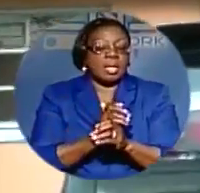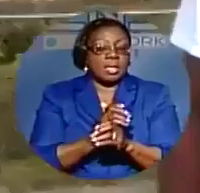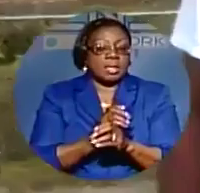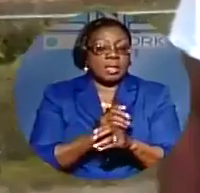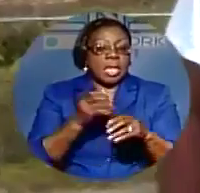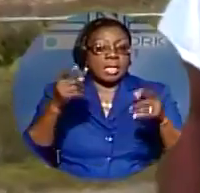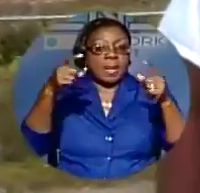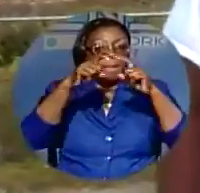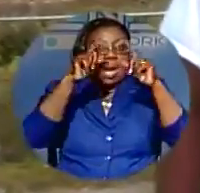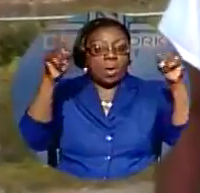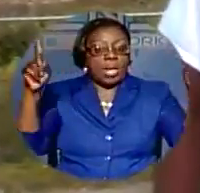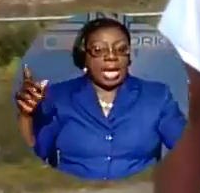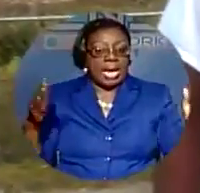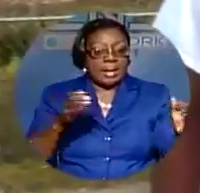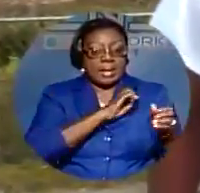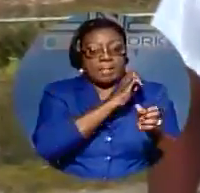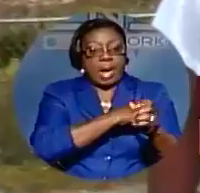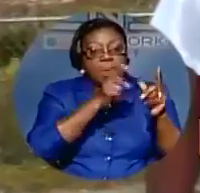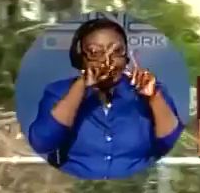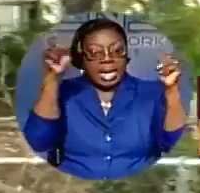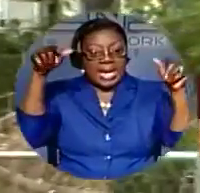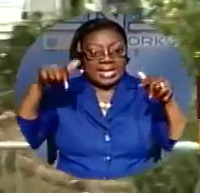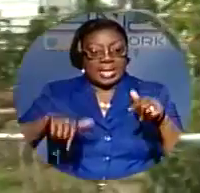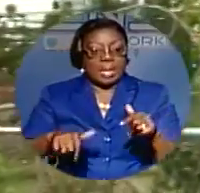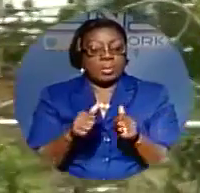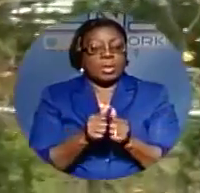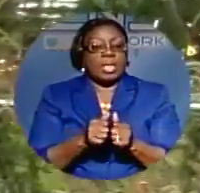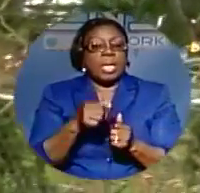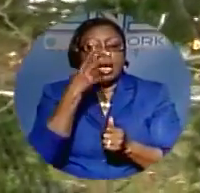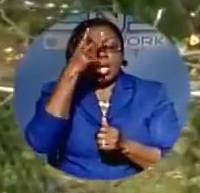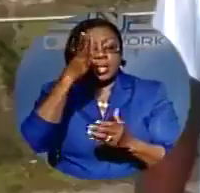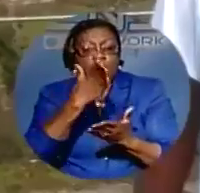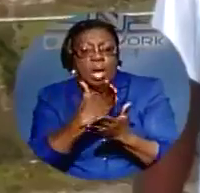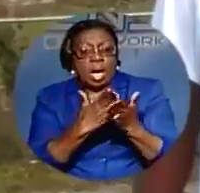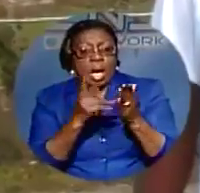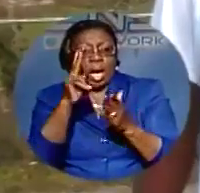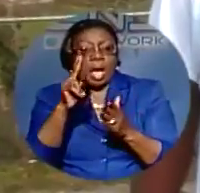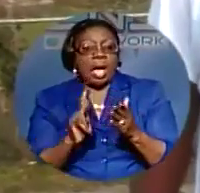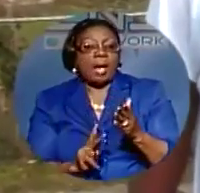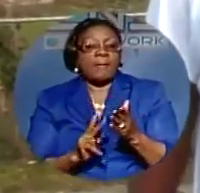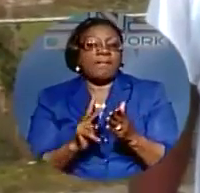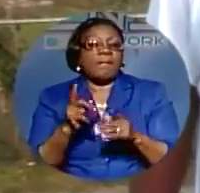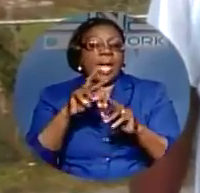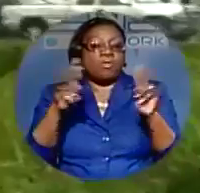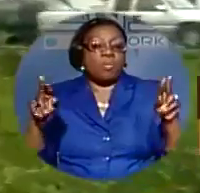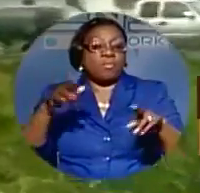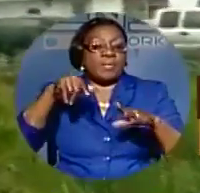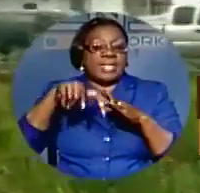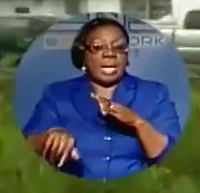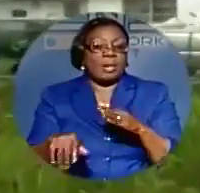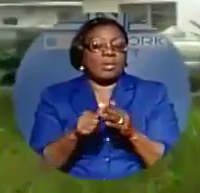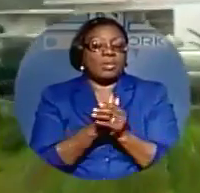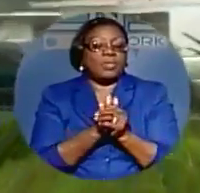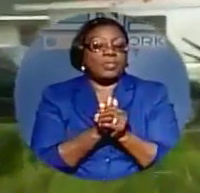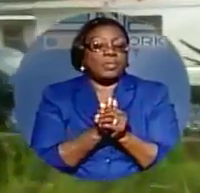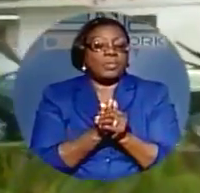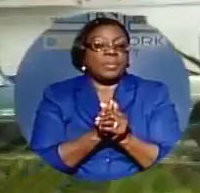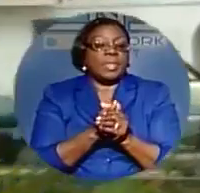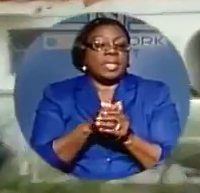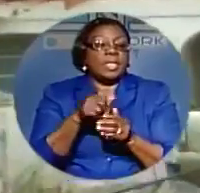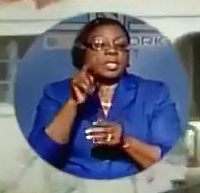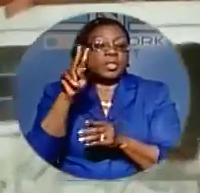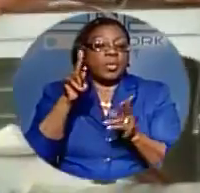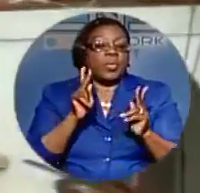like that. I came out and I saw half of my roof gone. As a result, I think it was a tornado. Nevertheless,